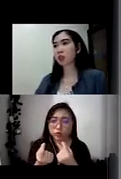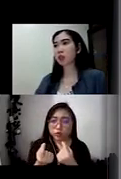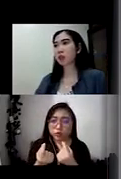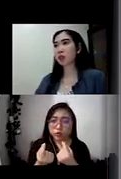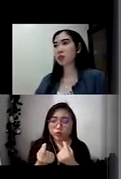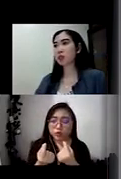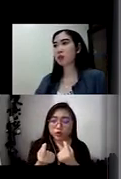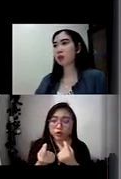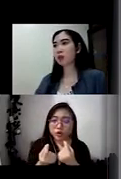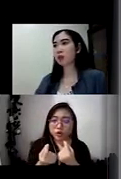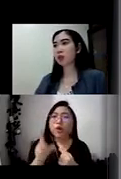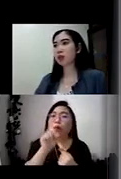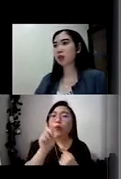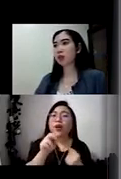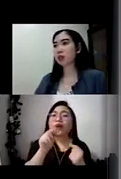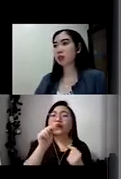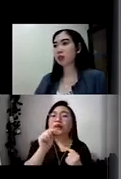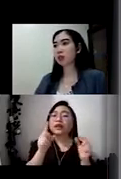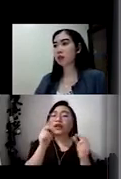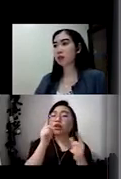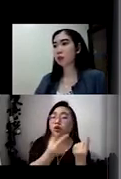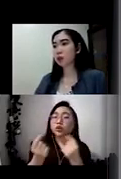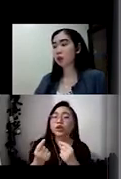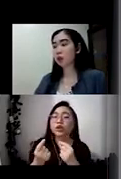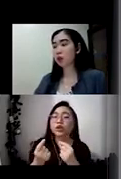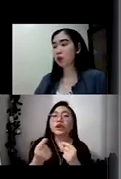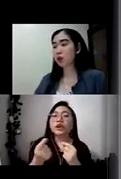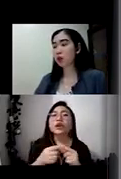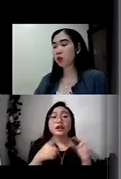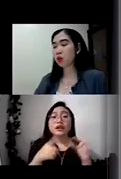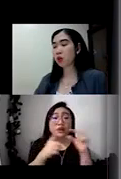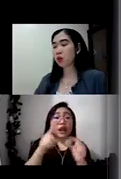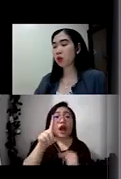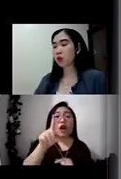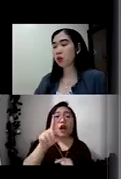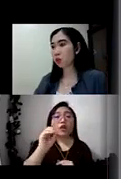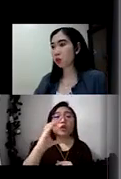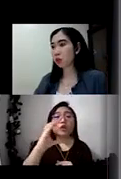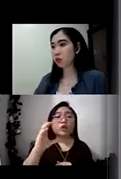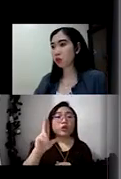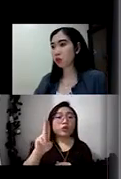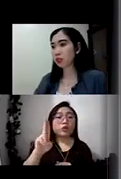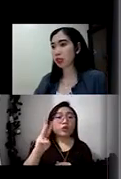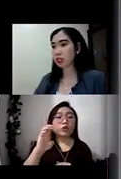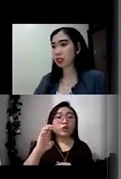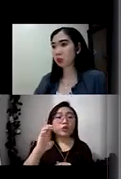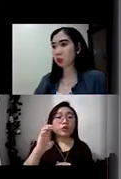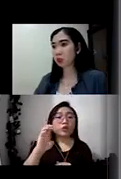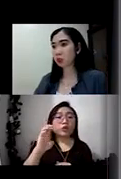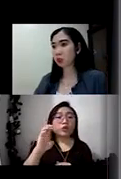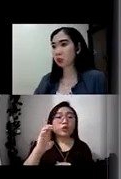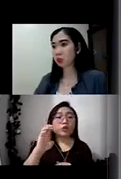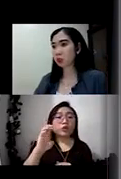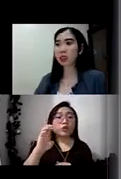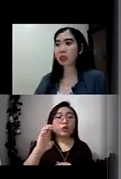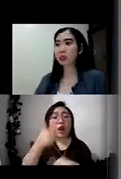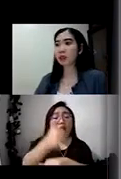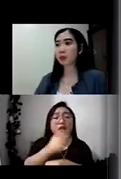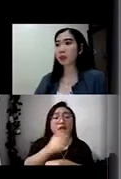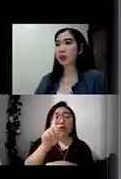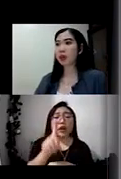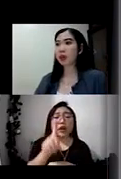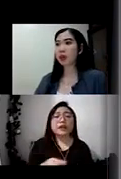of the document. Example, if you want to assign this one, this is insert a